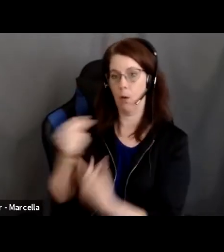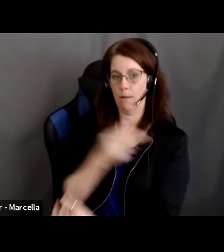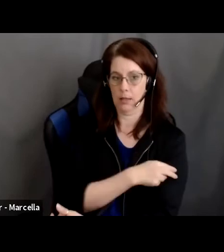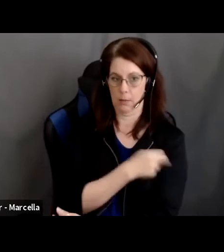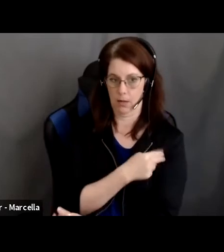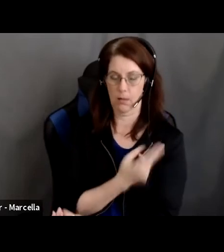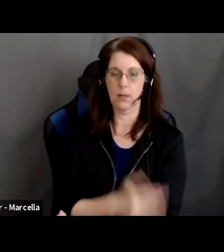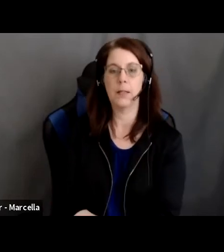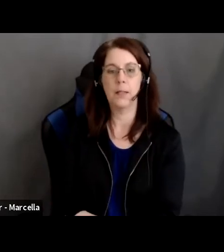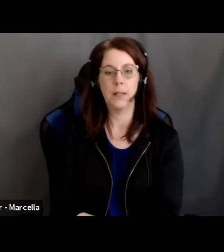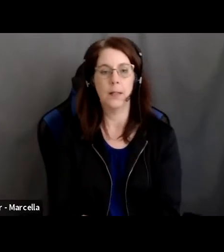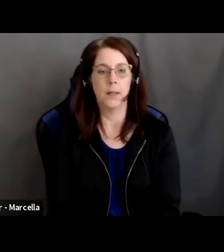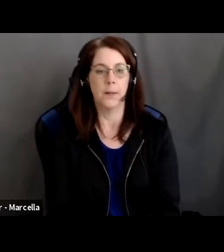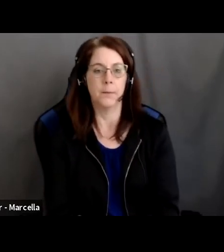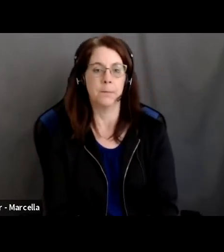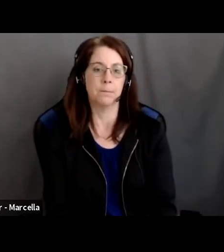Okay.